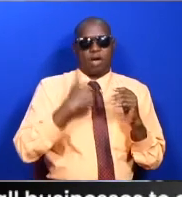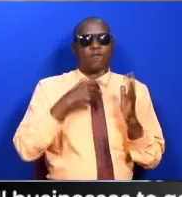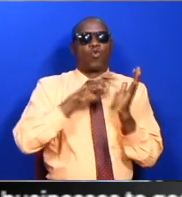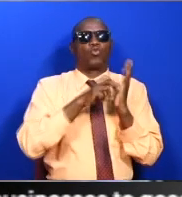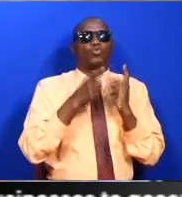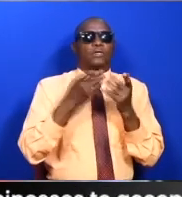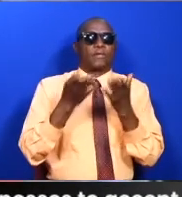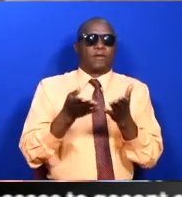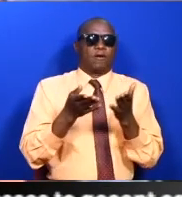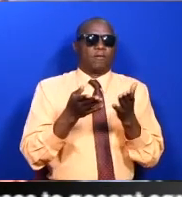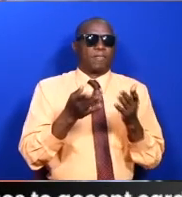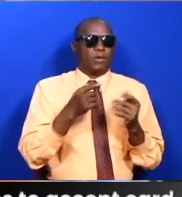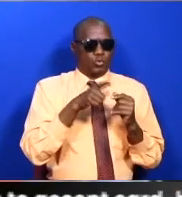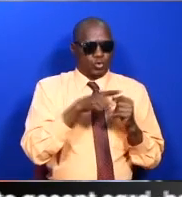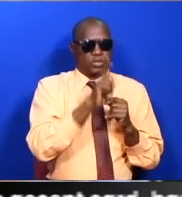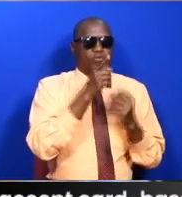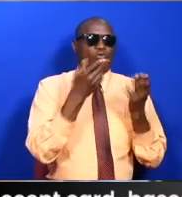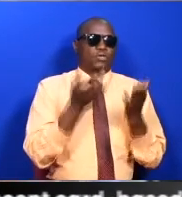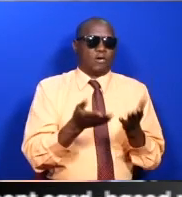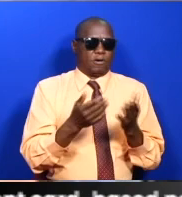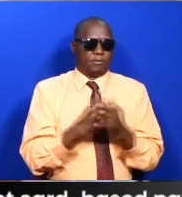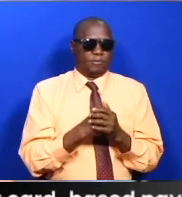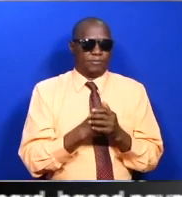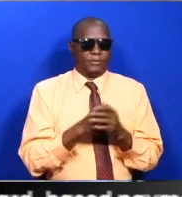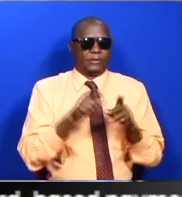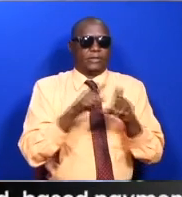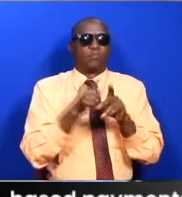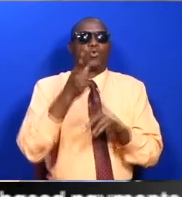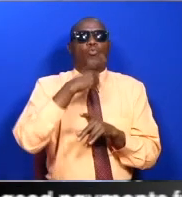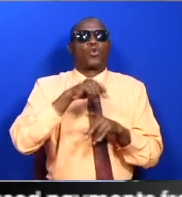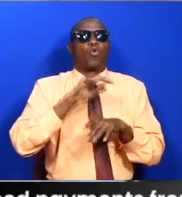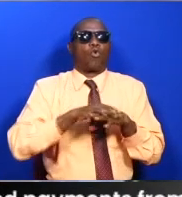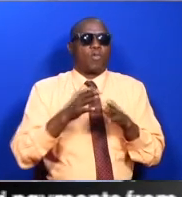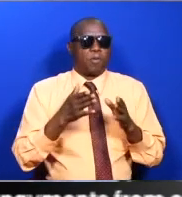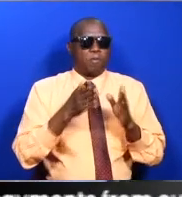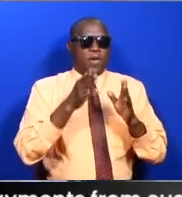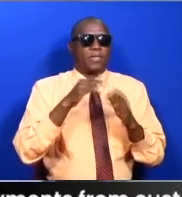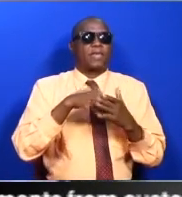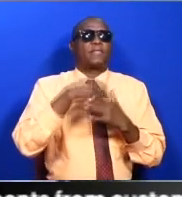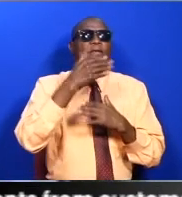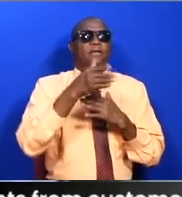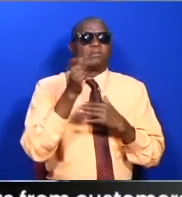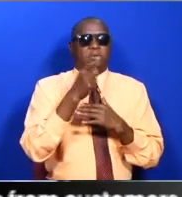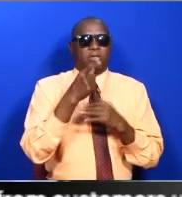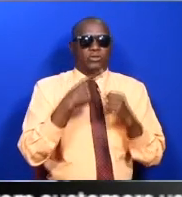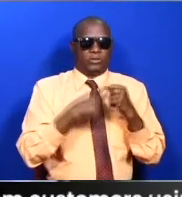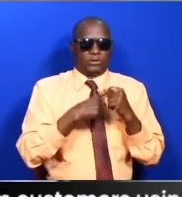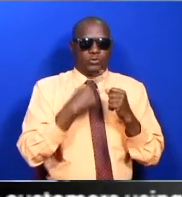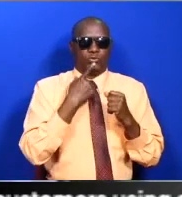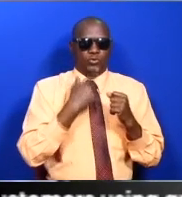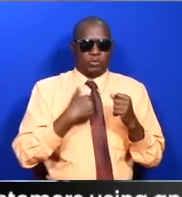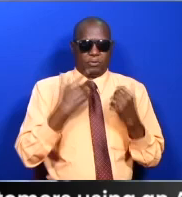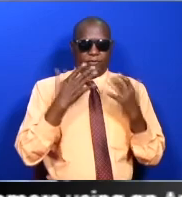site, yourself, you are here, and we are on the path that in the next 6 months, you have told me, we will